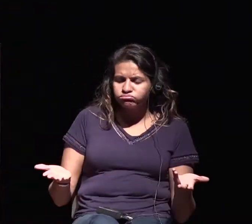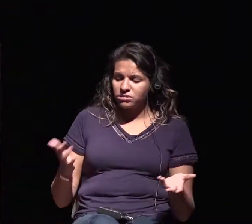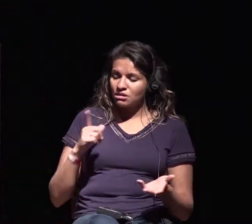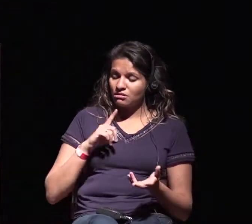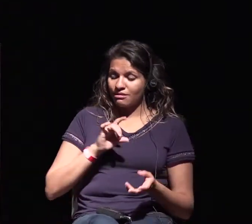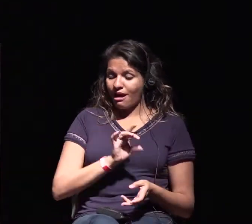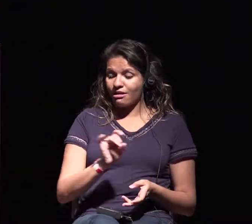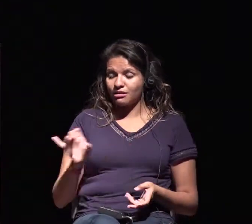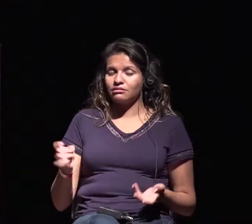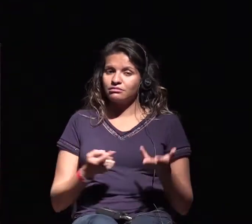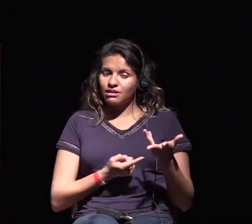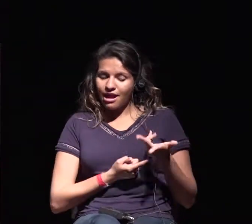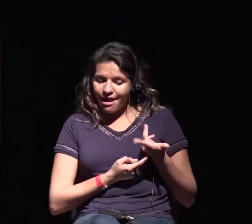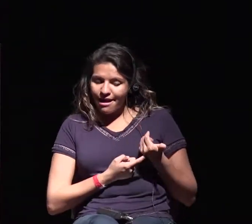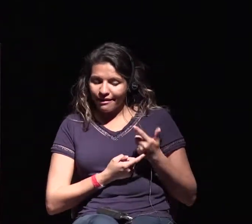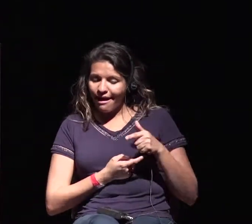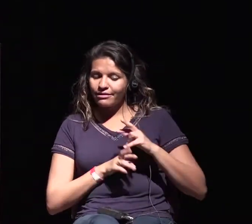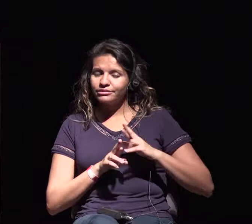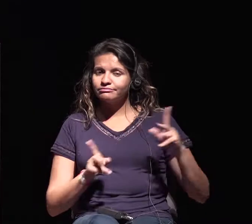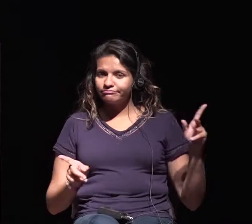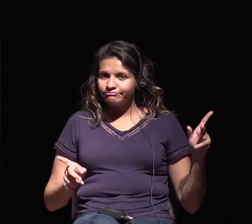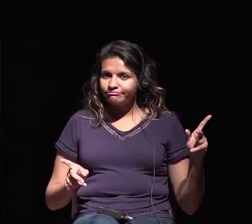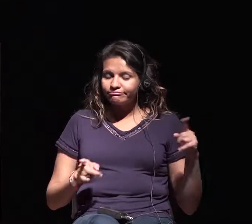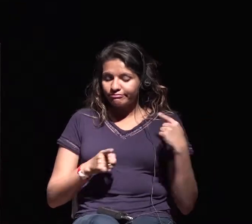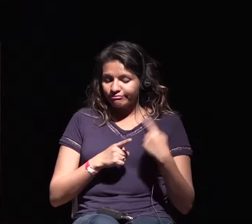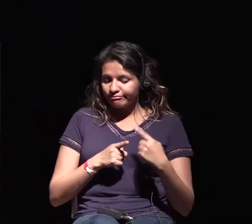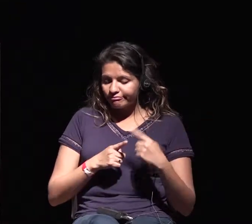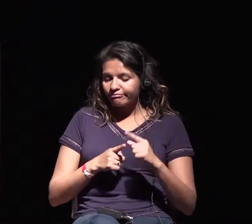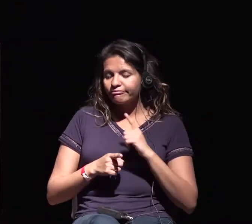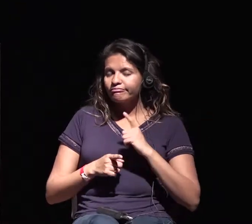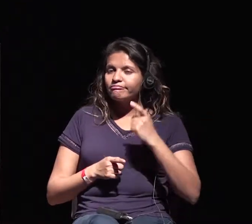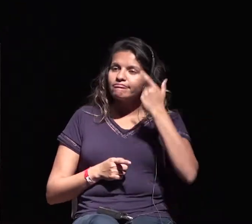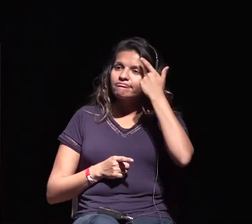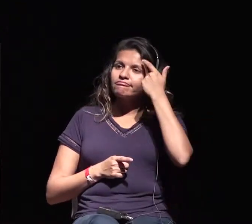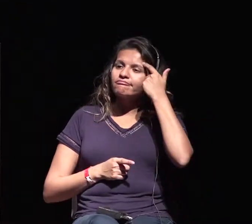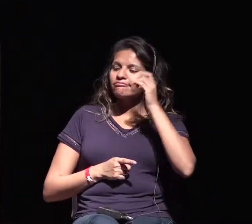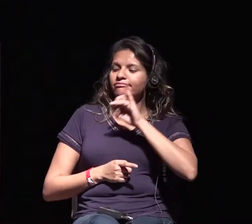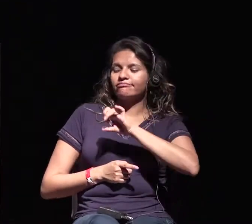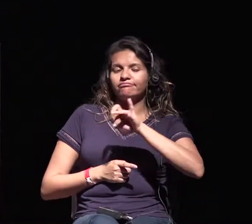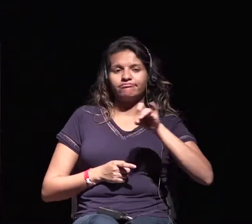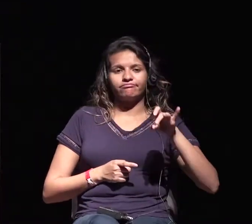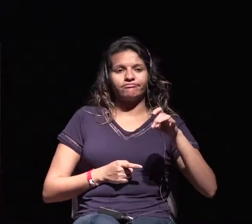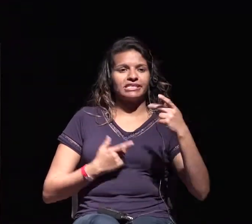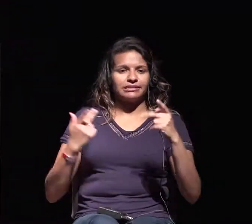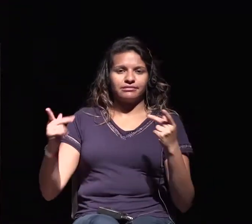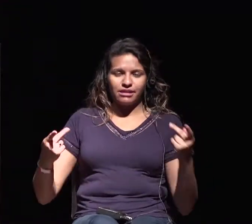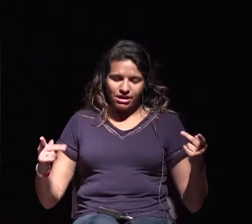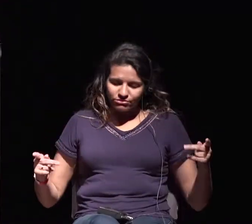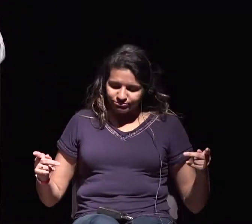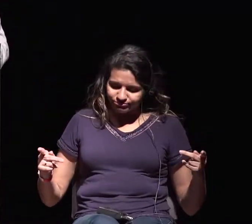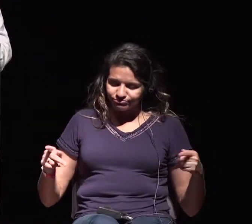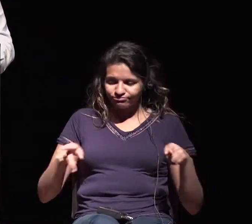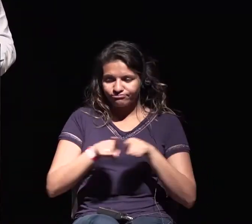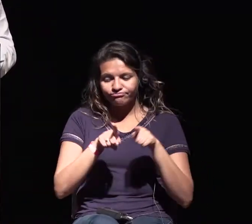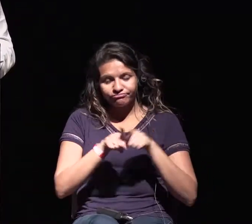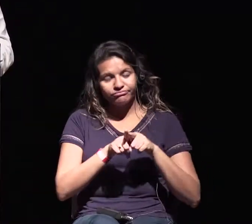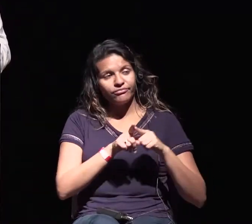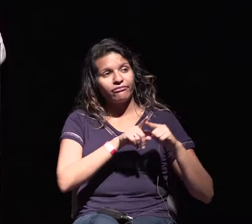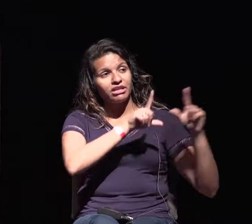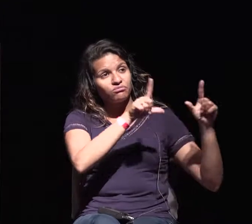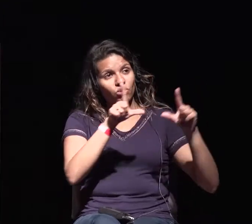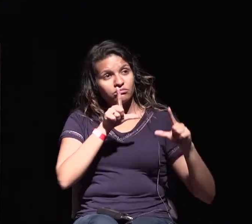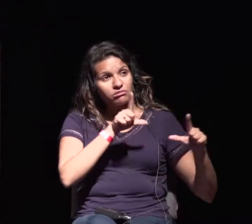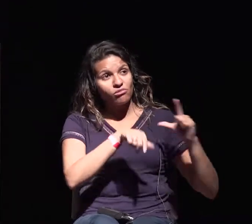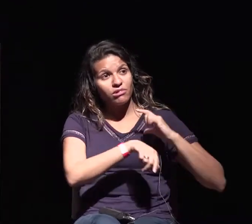its inherent context do necessarily inform the work and its interpretation. We asked ourselves how